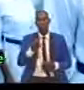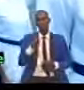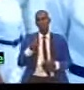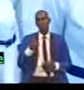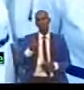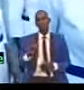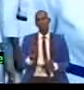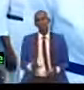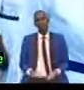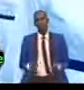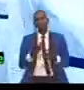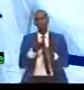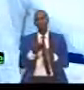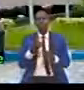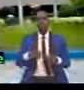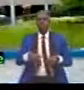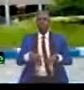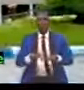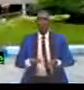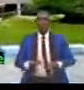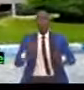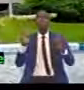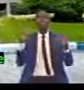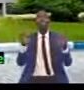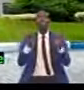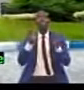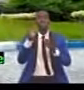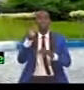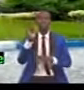rose up from the grave victoriously.